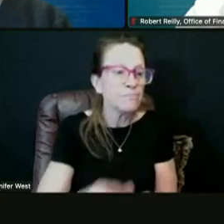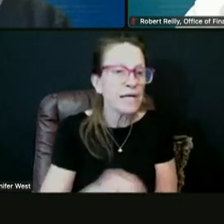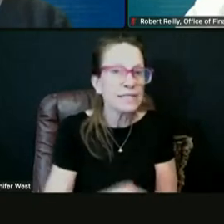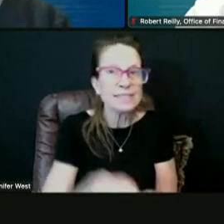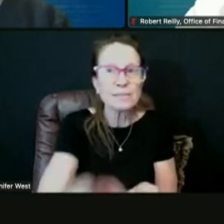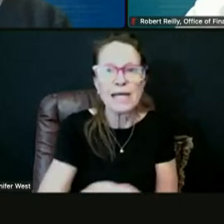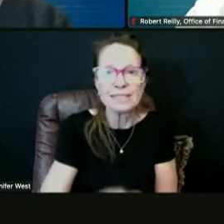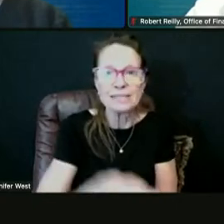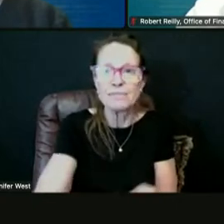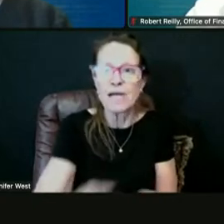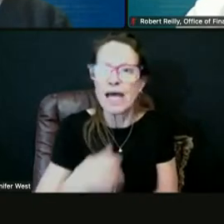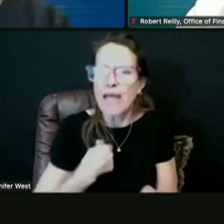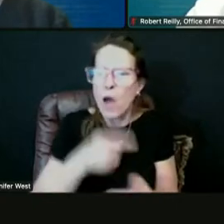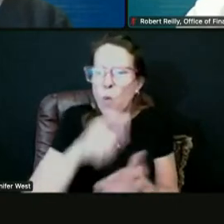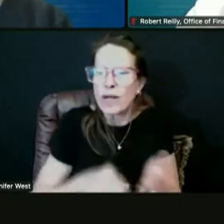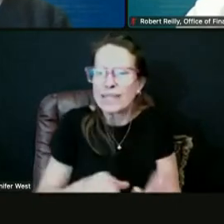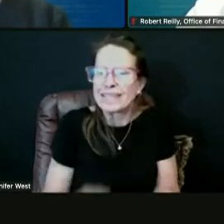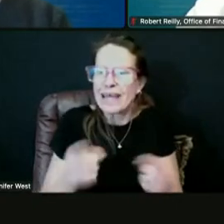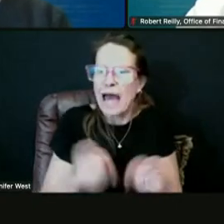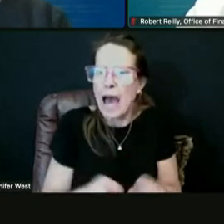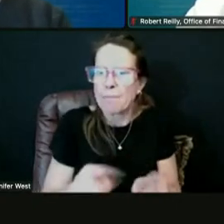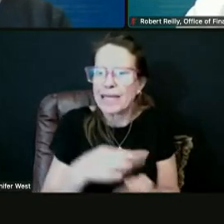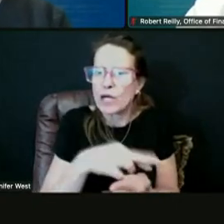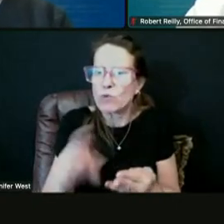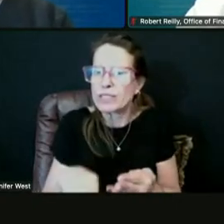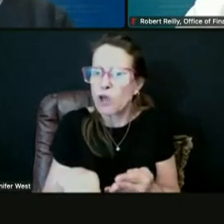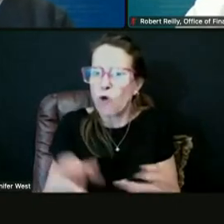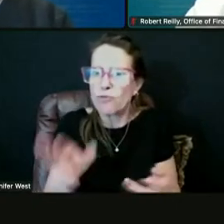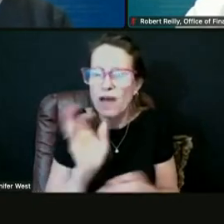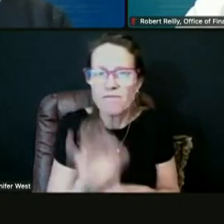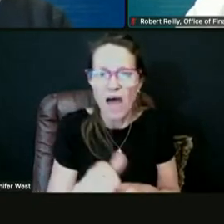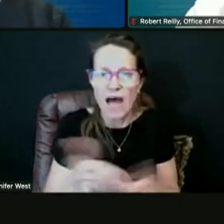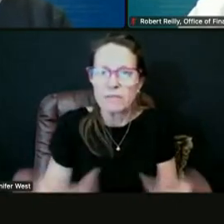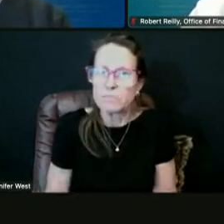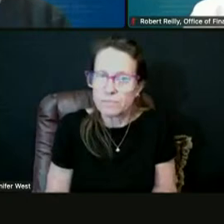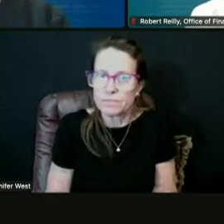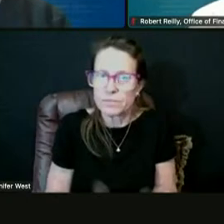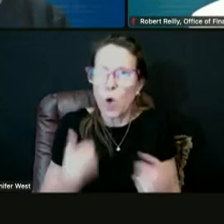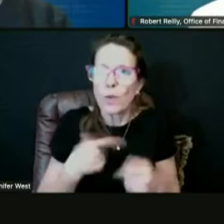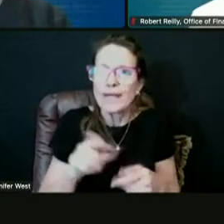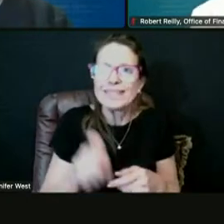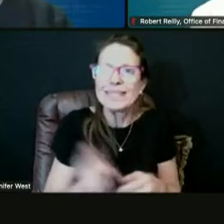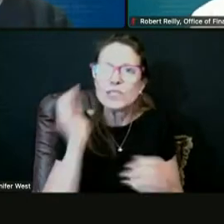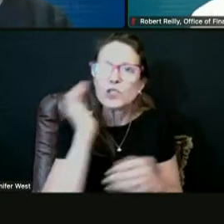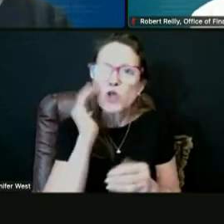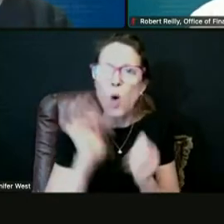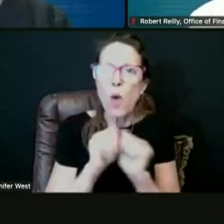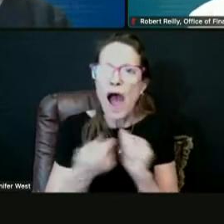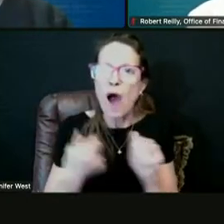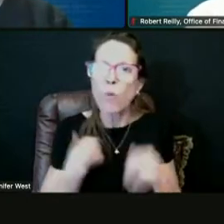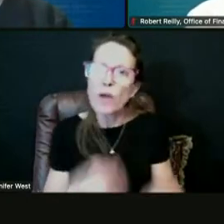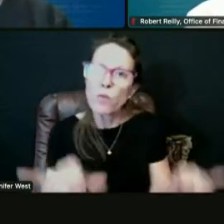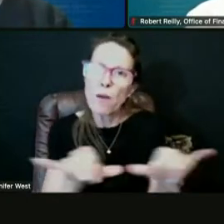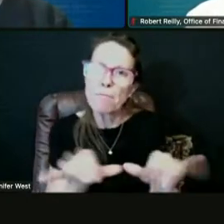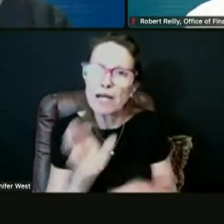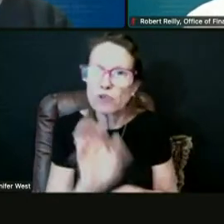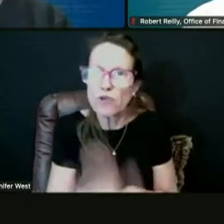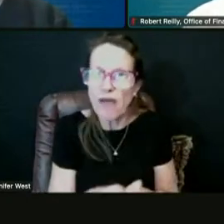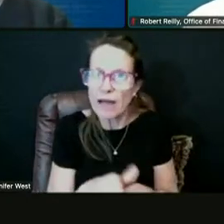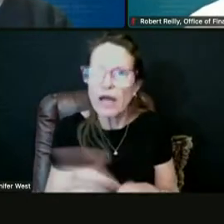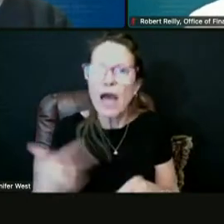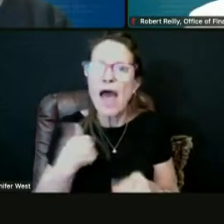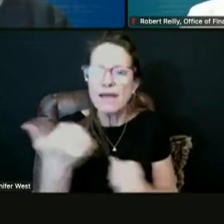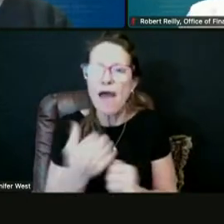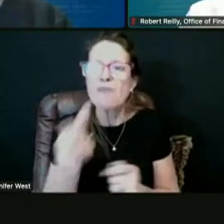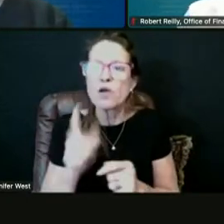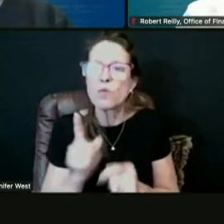it. And so starting out with planning how we're going to measure that so that everyone goes into it with an understanding